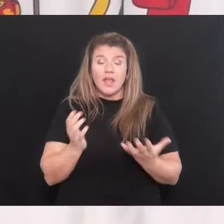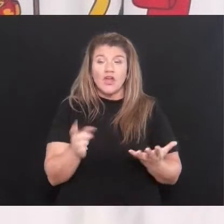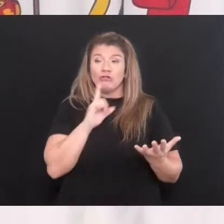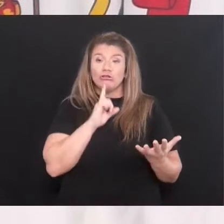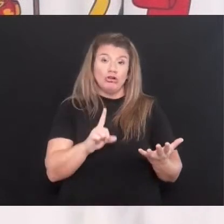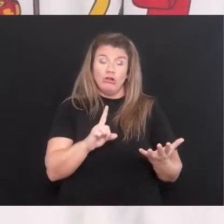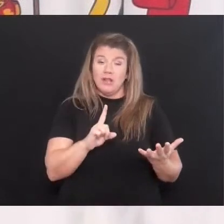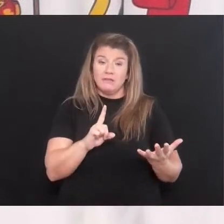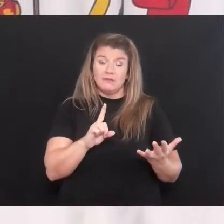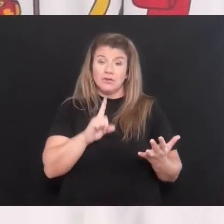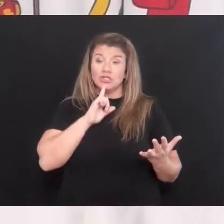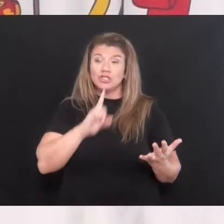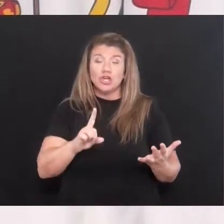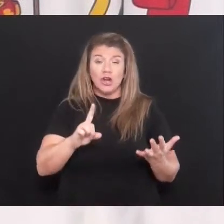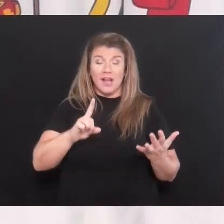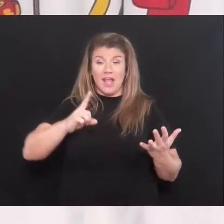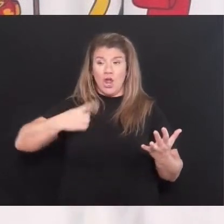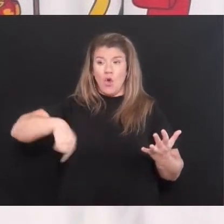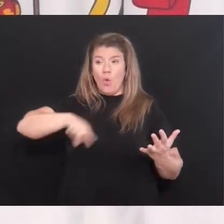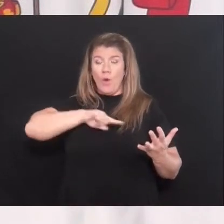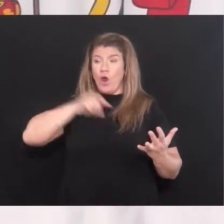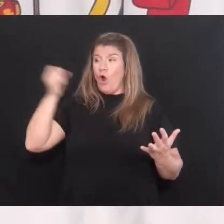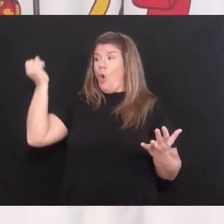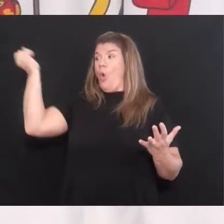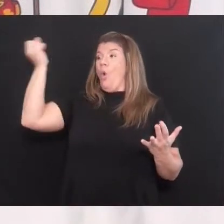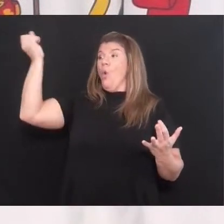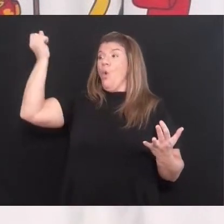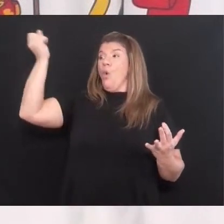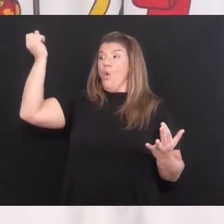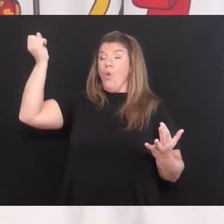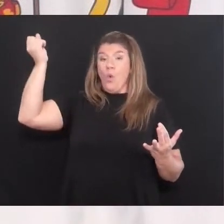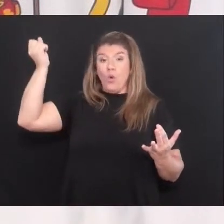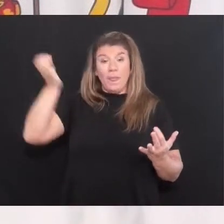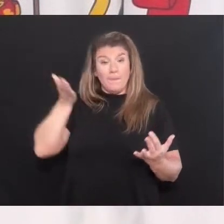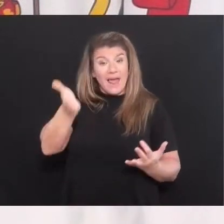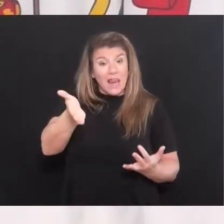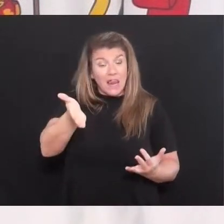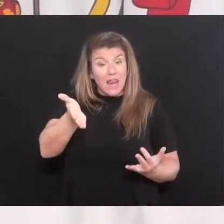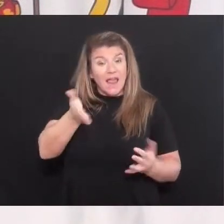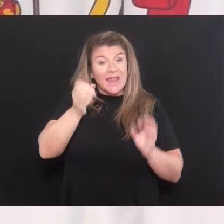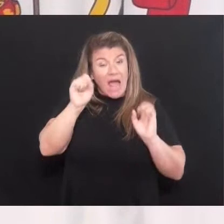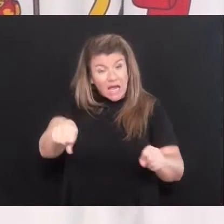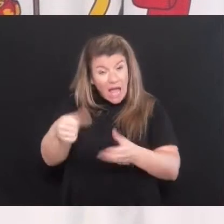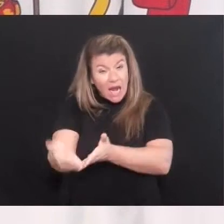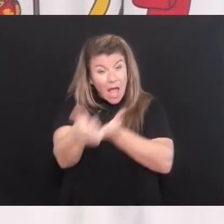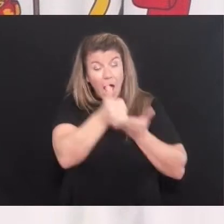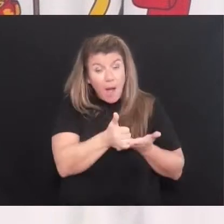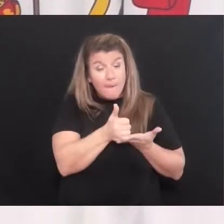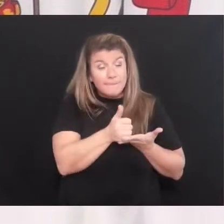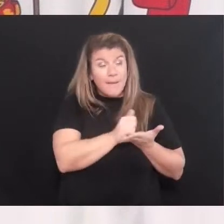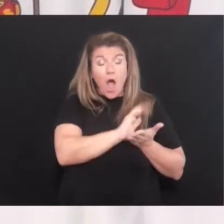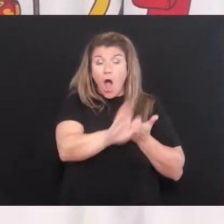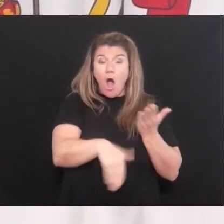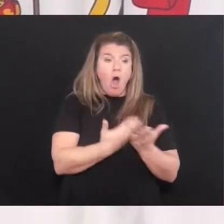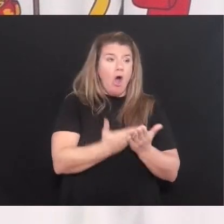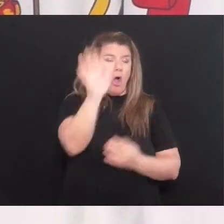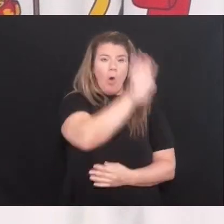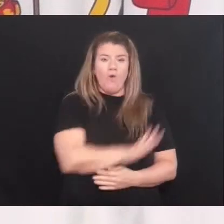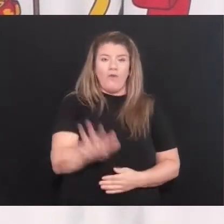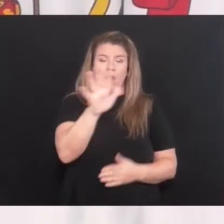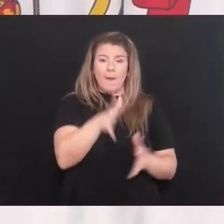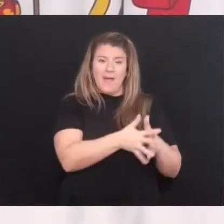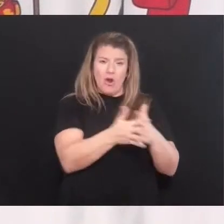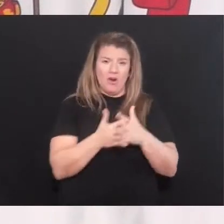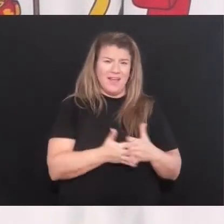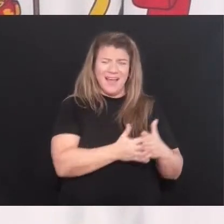God above, we're not going to hold up an infrastructure bill that could help all of us all across America. We're